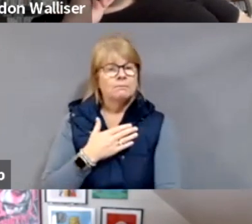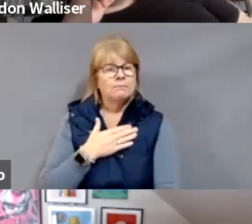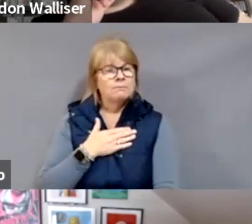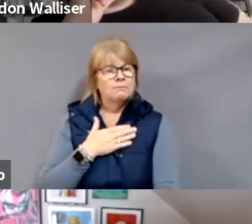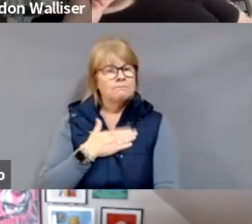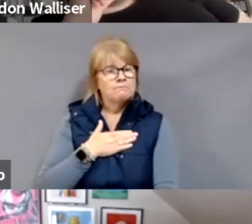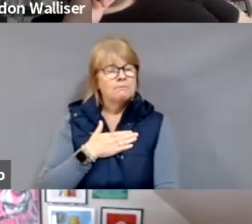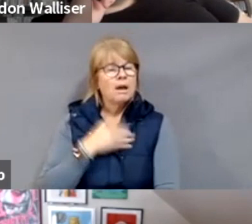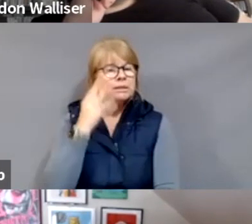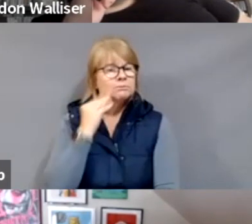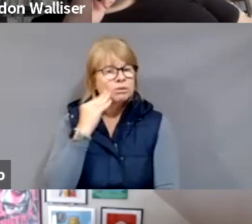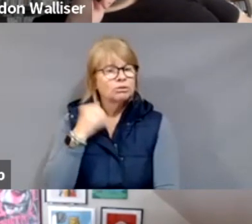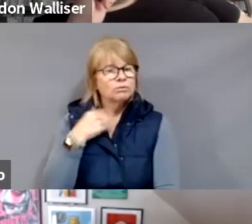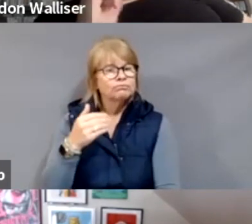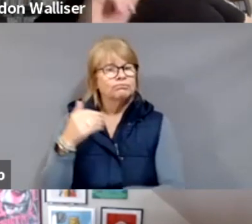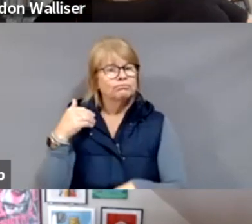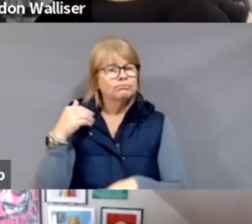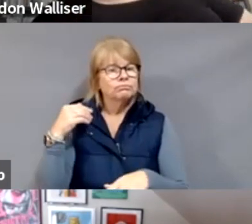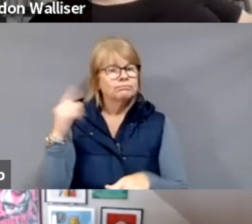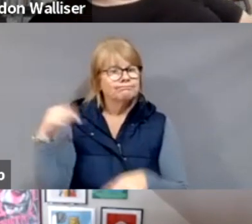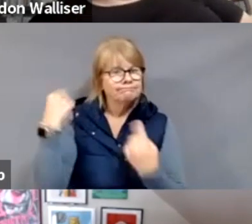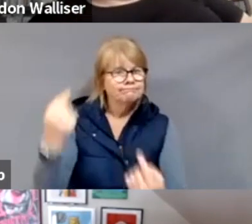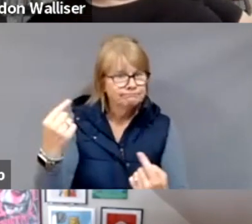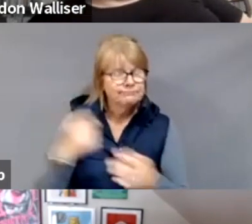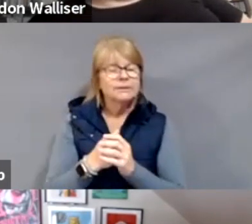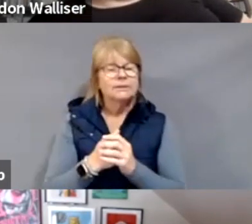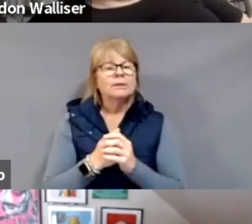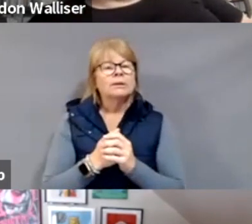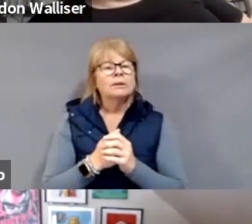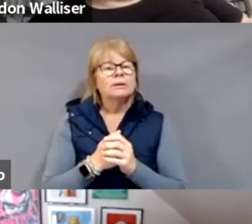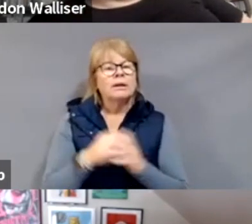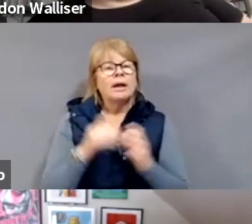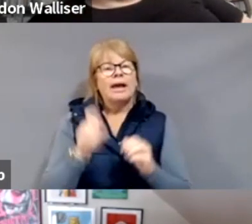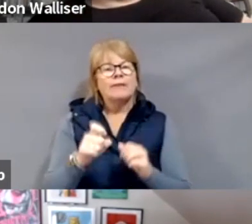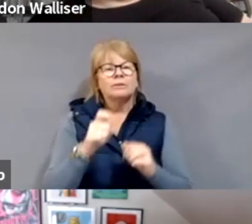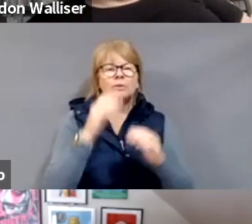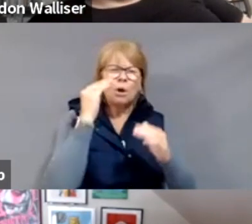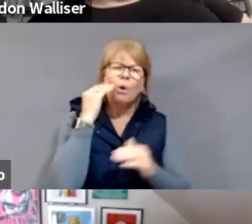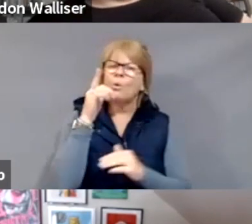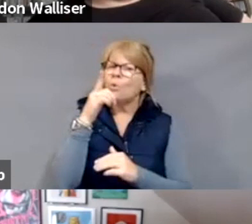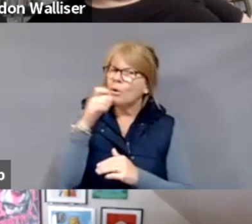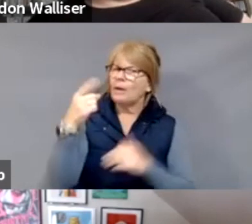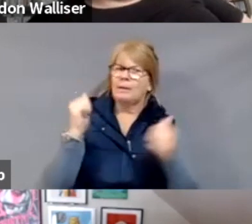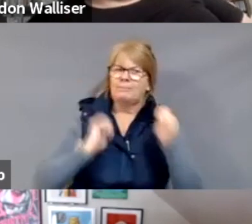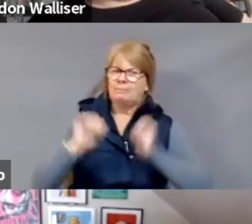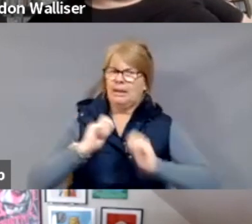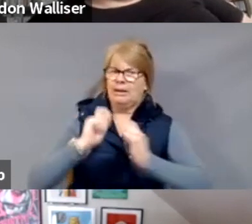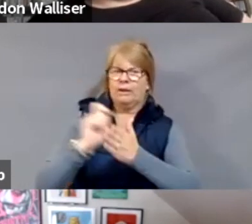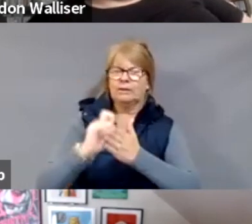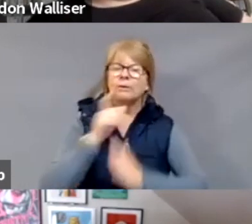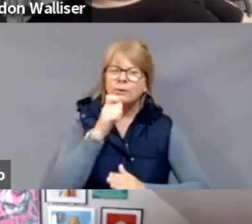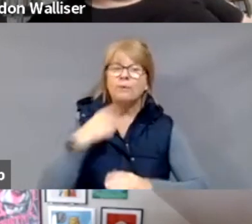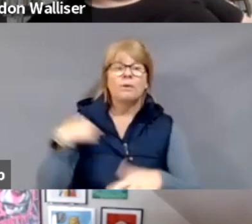were suggesting and stating, Jennifer, is to get to know the playwrights. That was the first thing that I noticed when I first